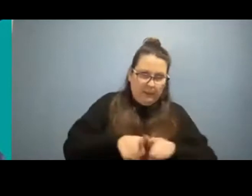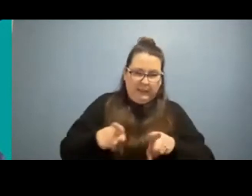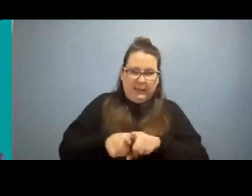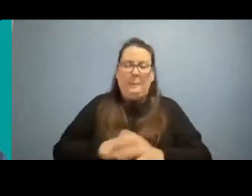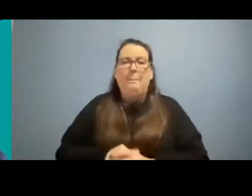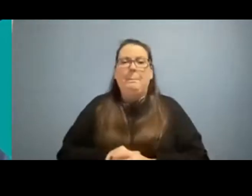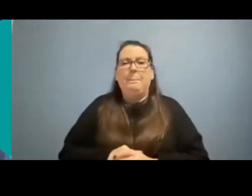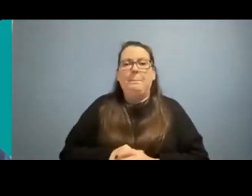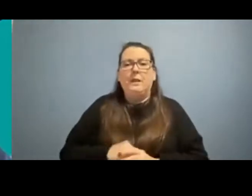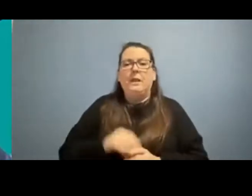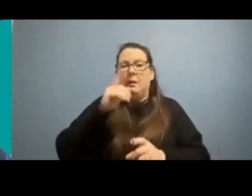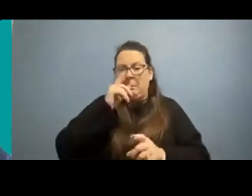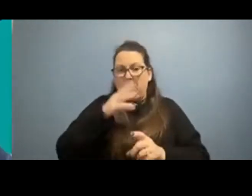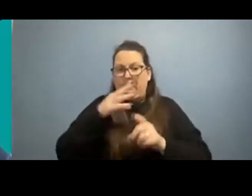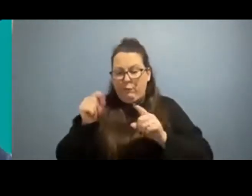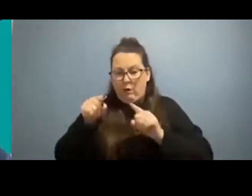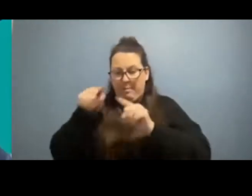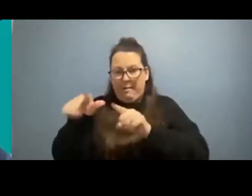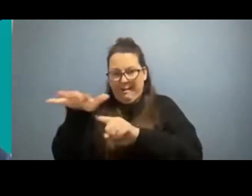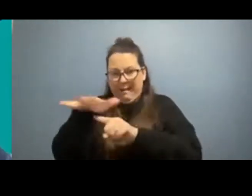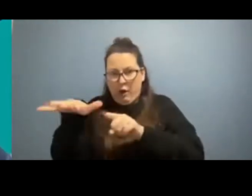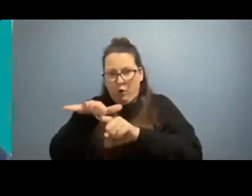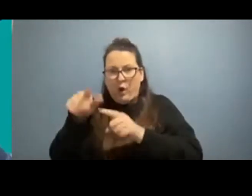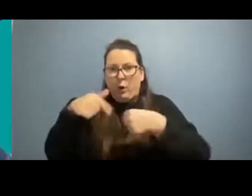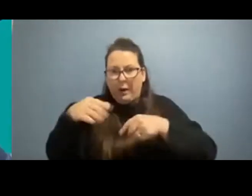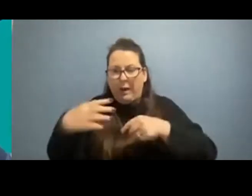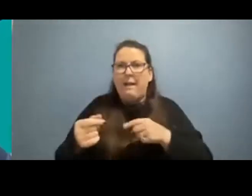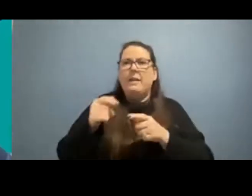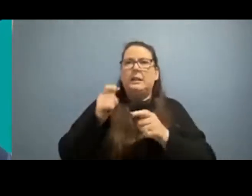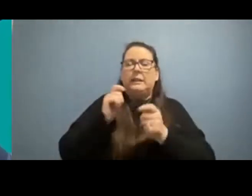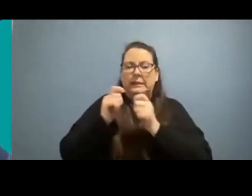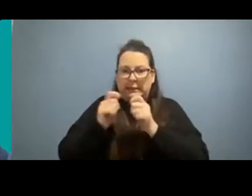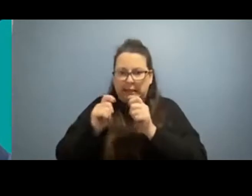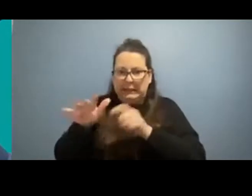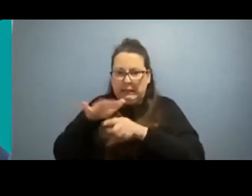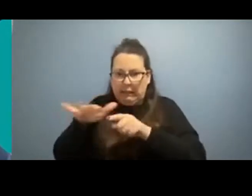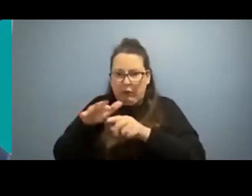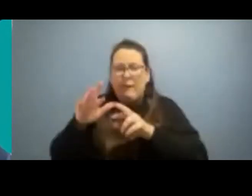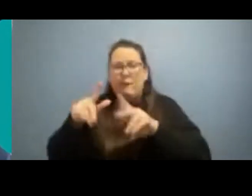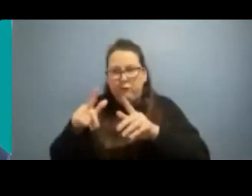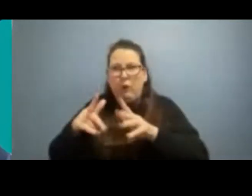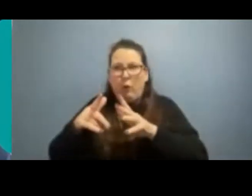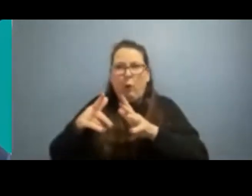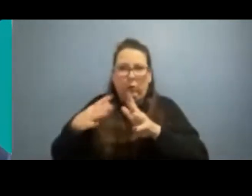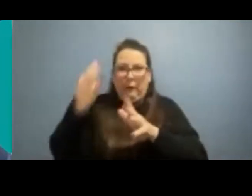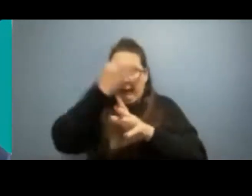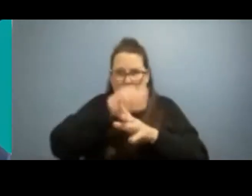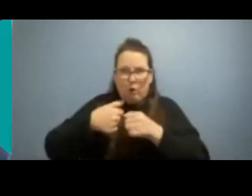and Kingston local government areas, we have testing centres operating extended hours through